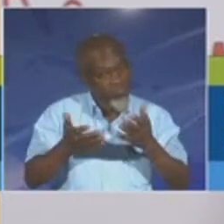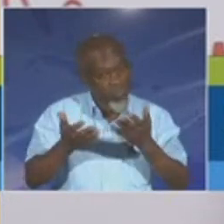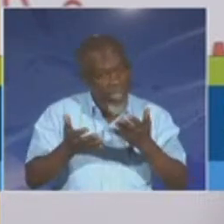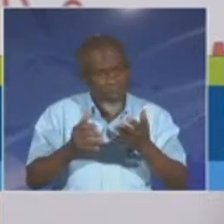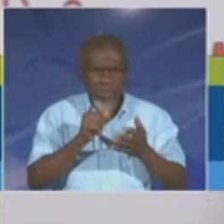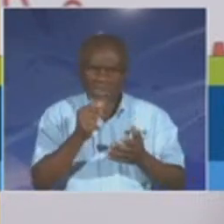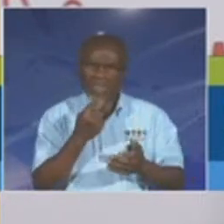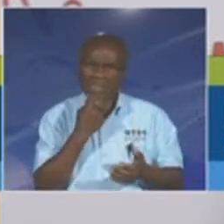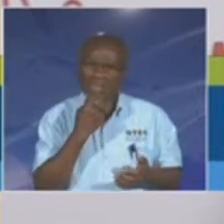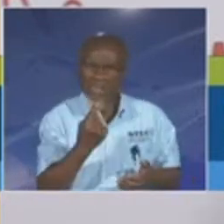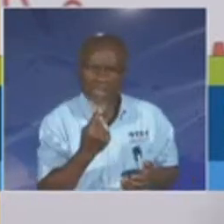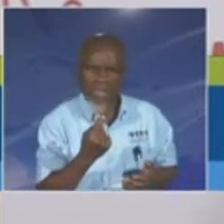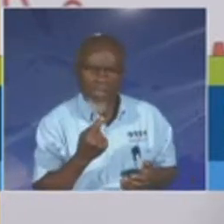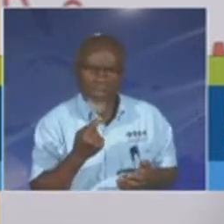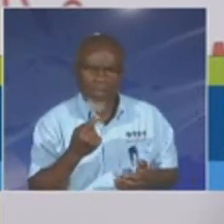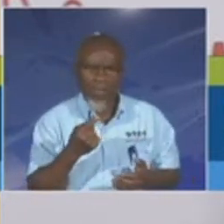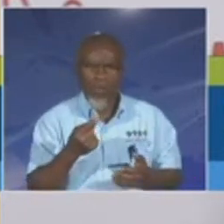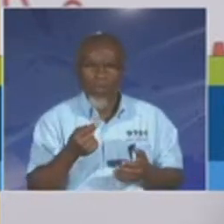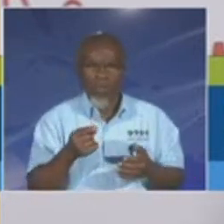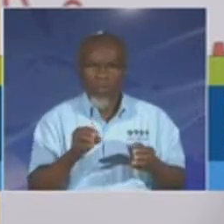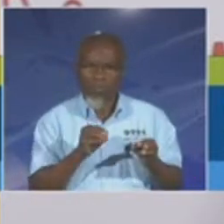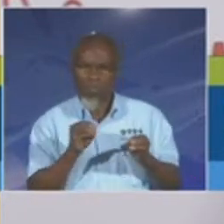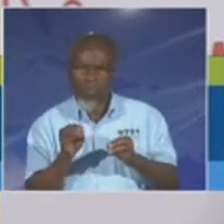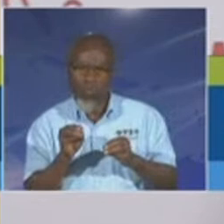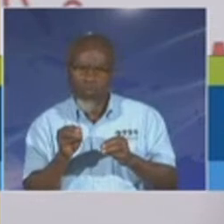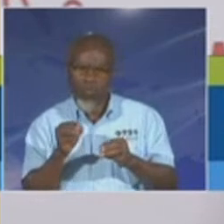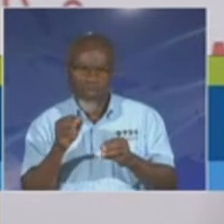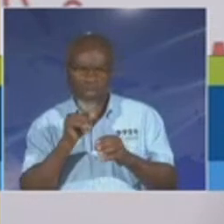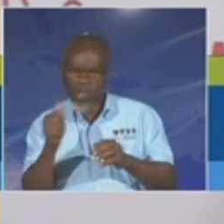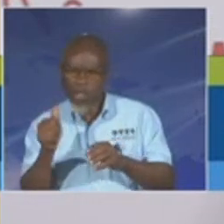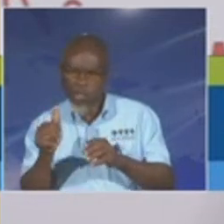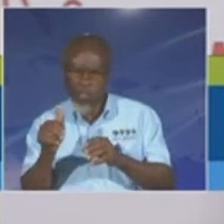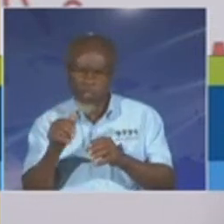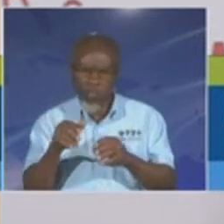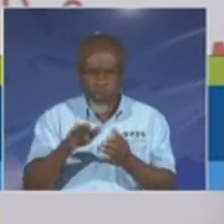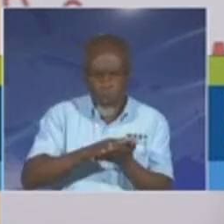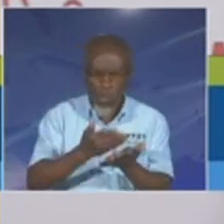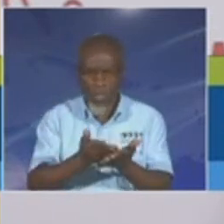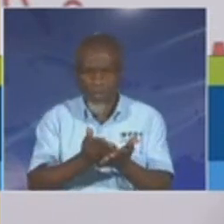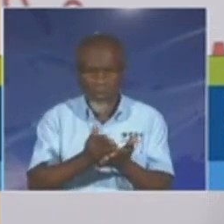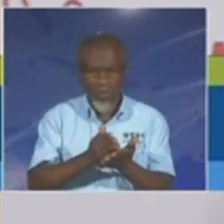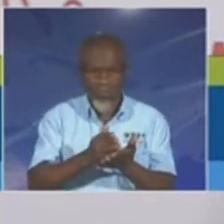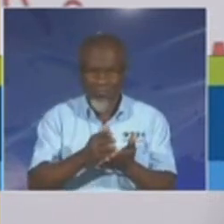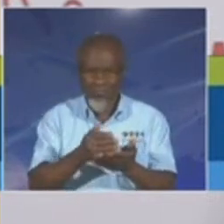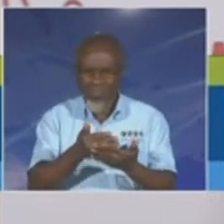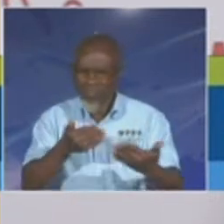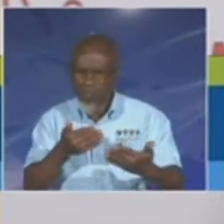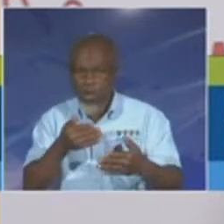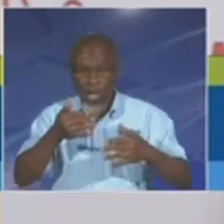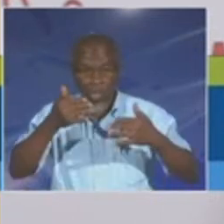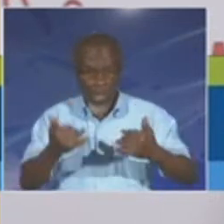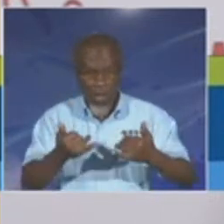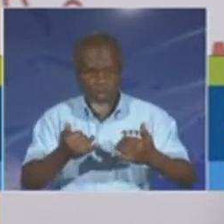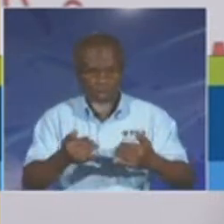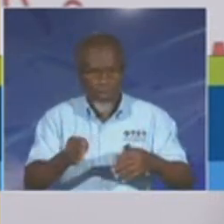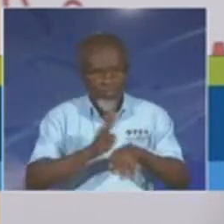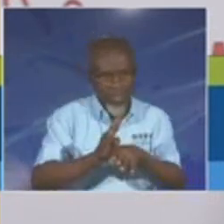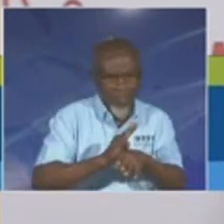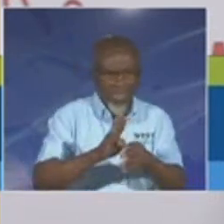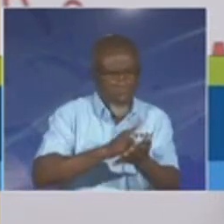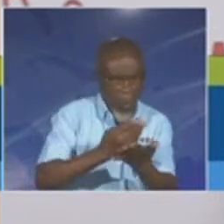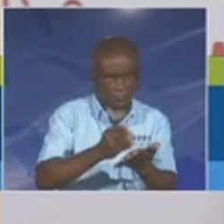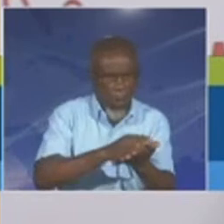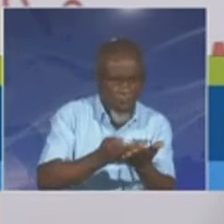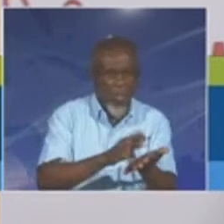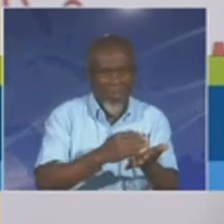suggesting, of course, that you go from not cooking at all to now finding time to cook 7 days a week, because we know that is a very, very, it's a hard task,